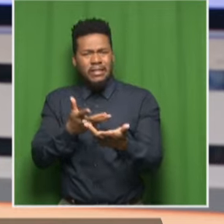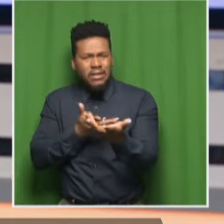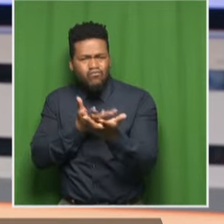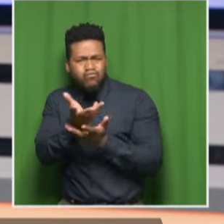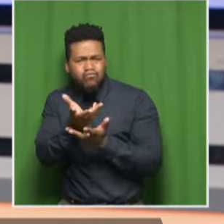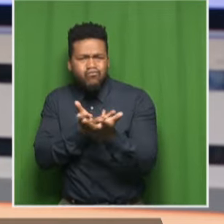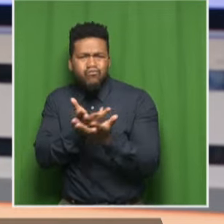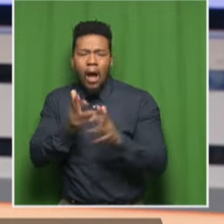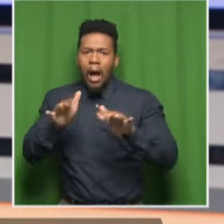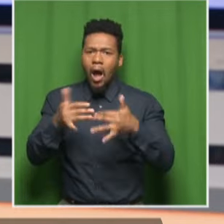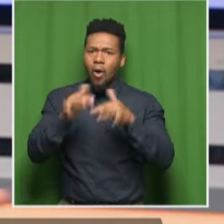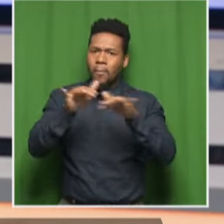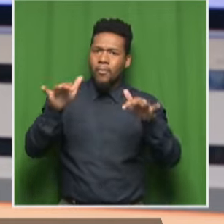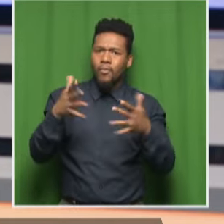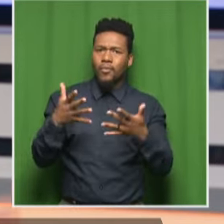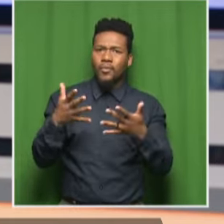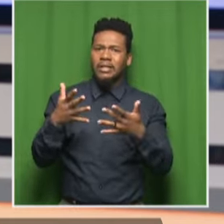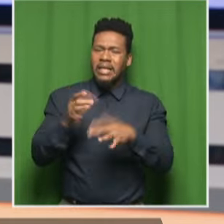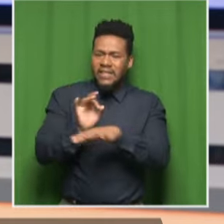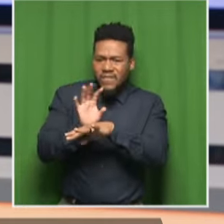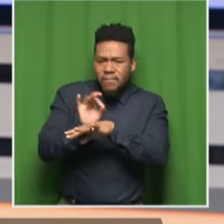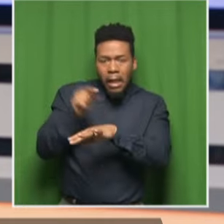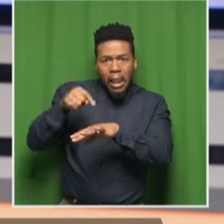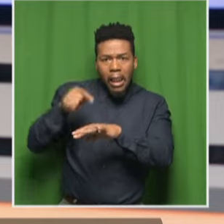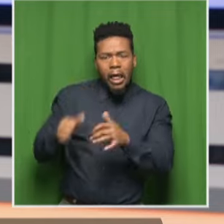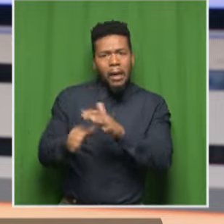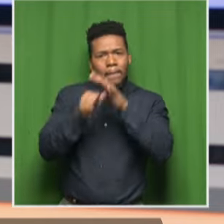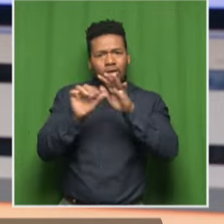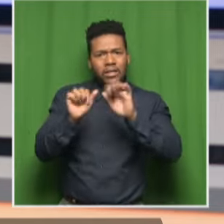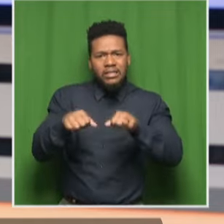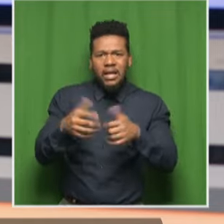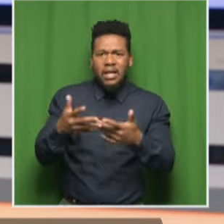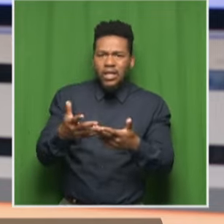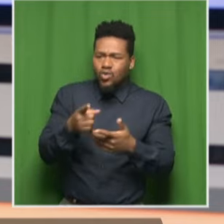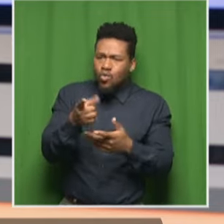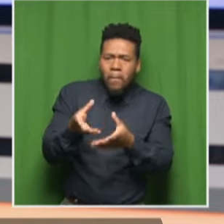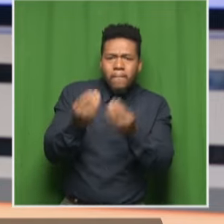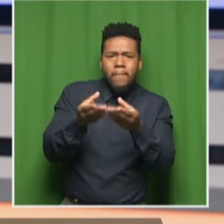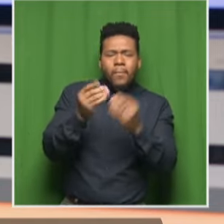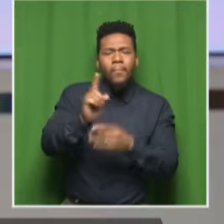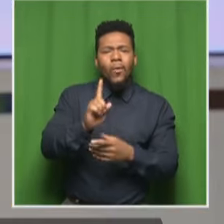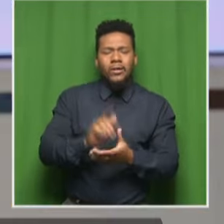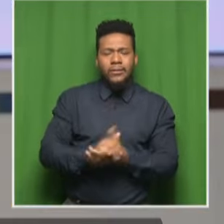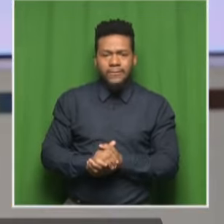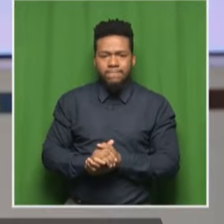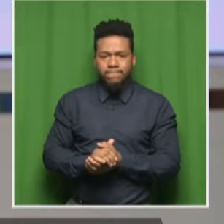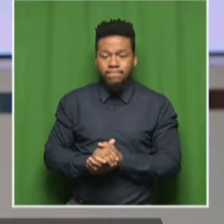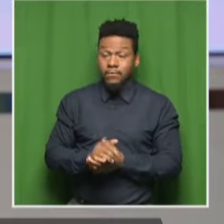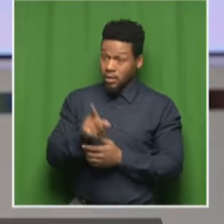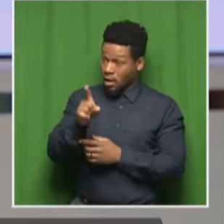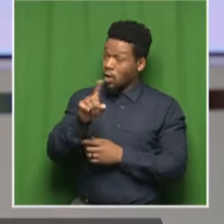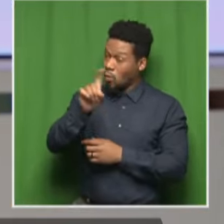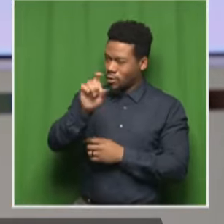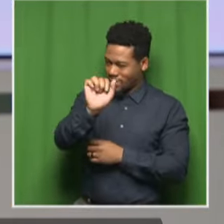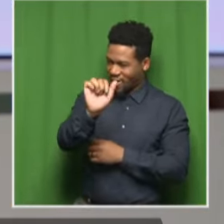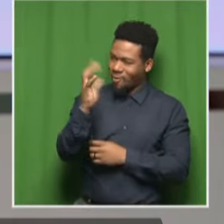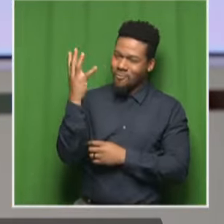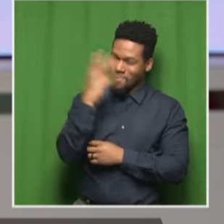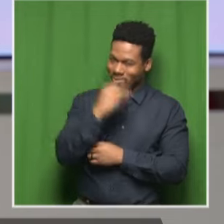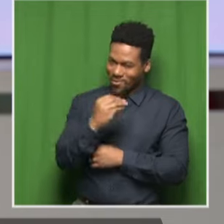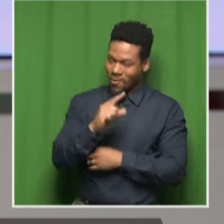mean, feedback's also important, bugs, gaps, etc. What's come out on that front for you? That's a beautiful question, because